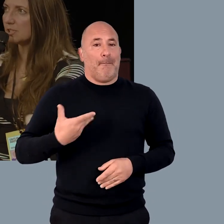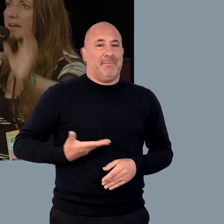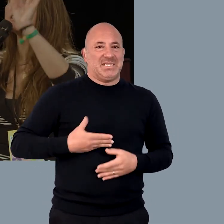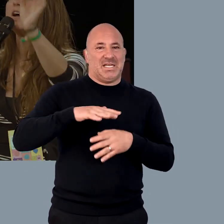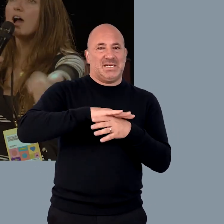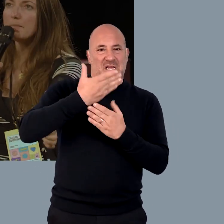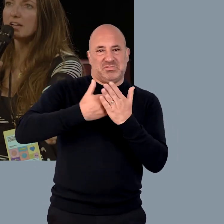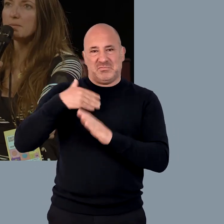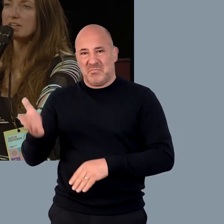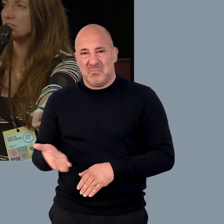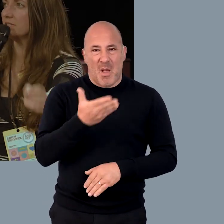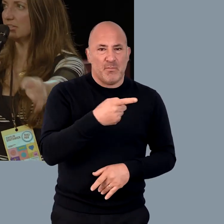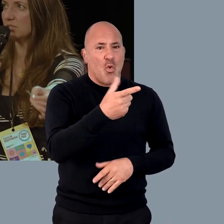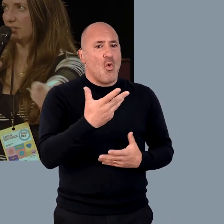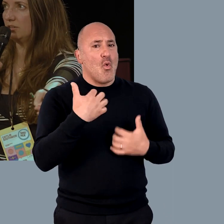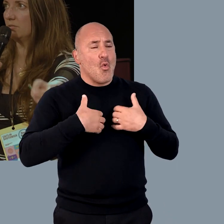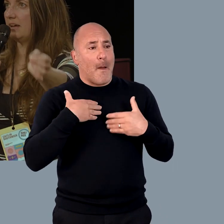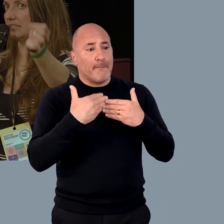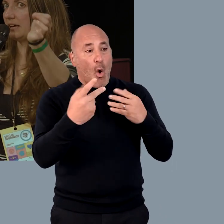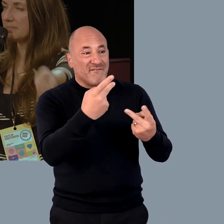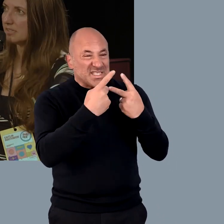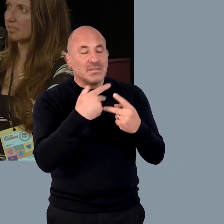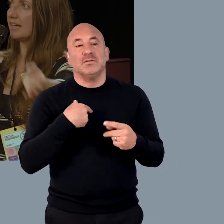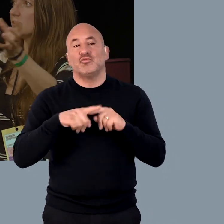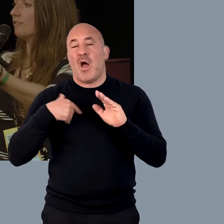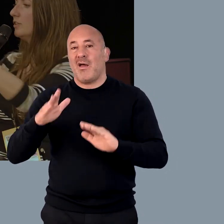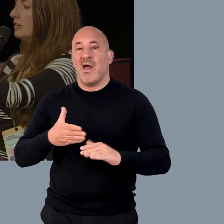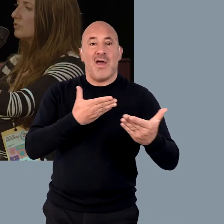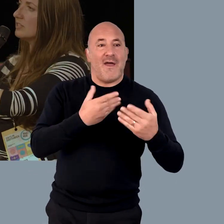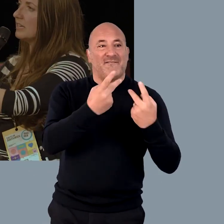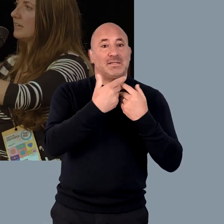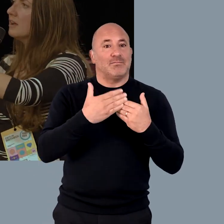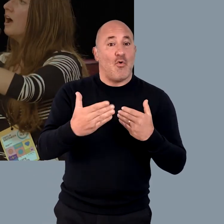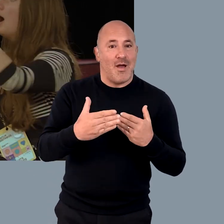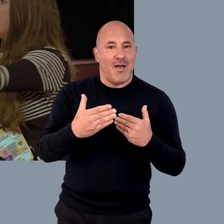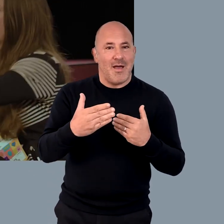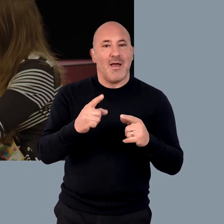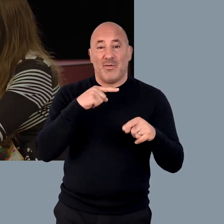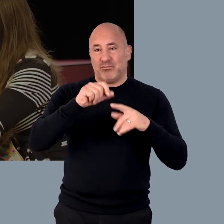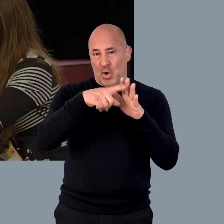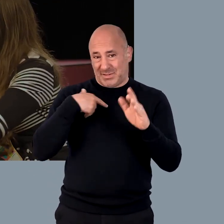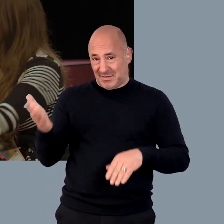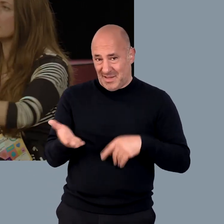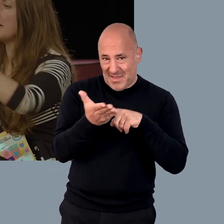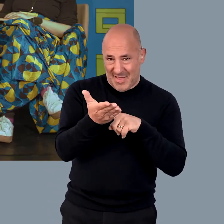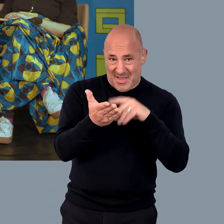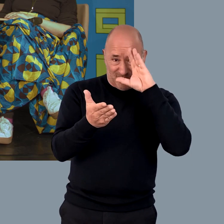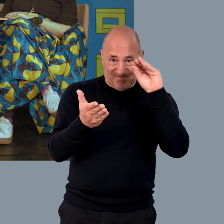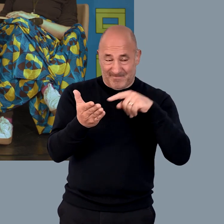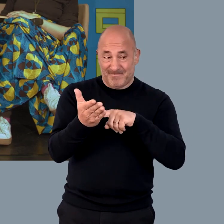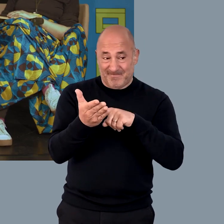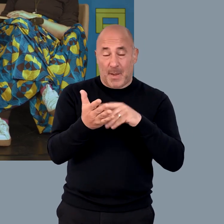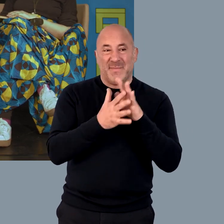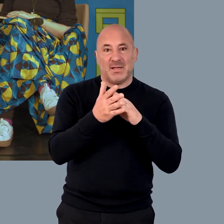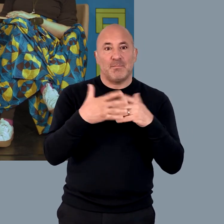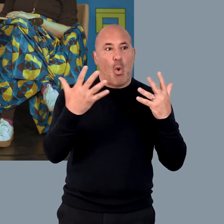financial aspect, I'm going to come at this with you as like a business case. Or if you're interested in upping our numbers of visitors, I'm going to come at you